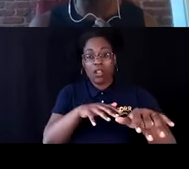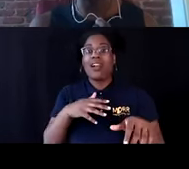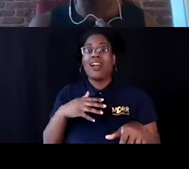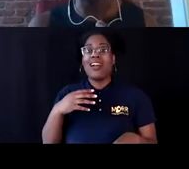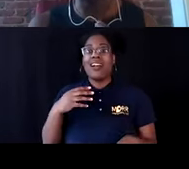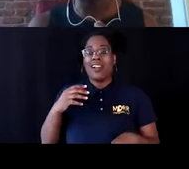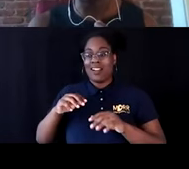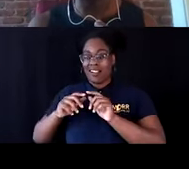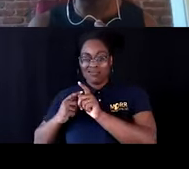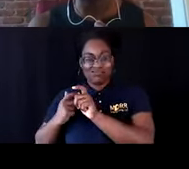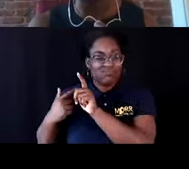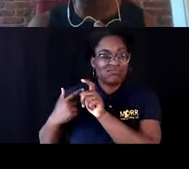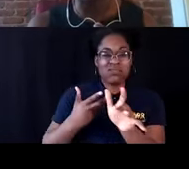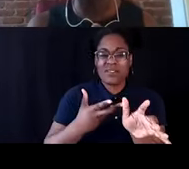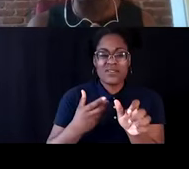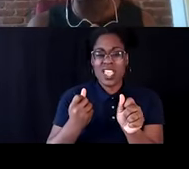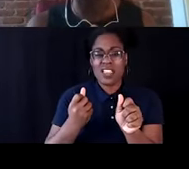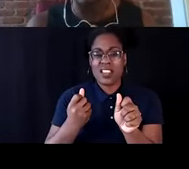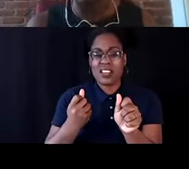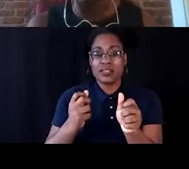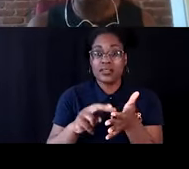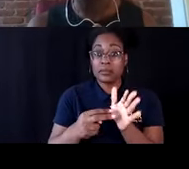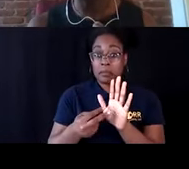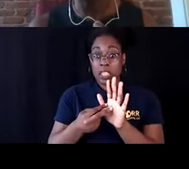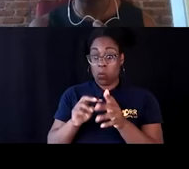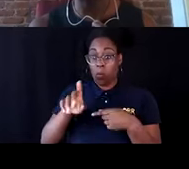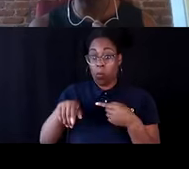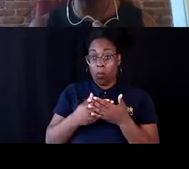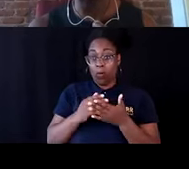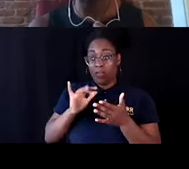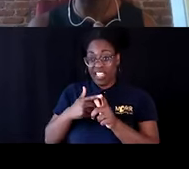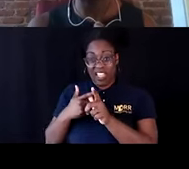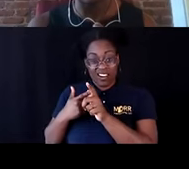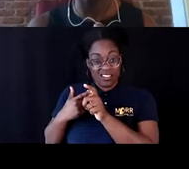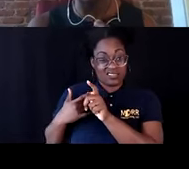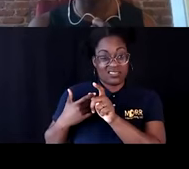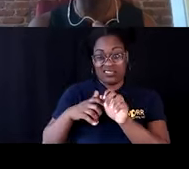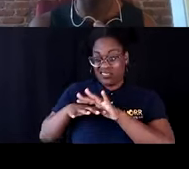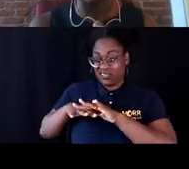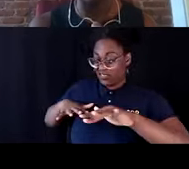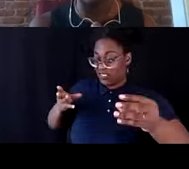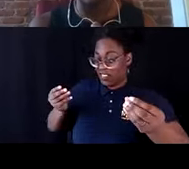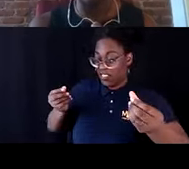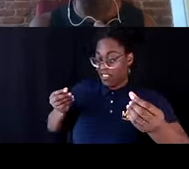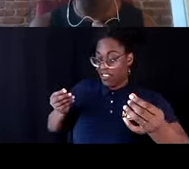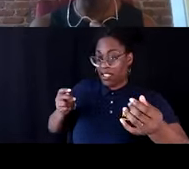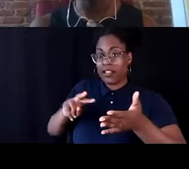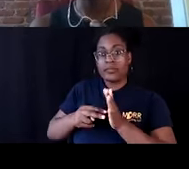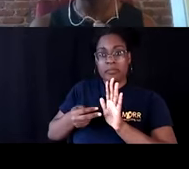acres, and they ended up giving about 1,200 square miles of land. And so that is what eventually became the colony of